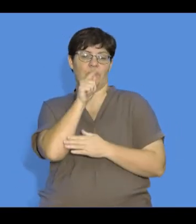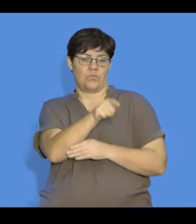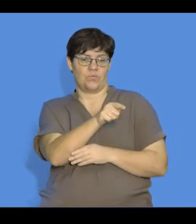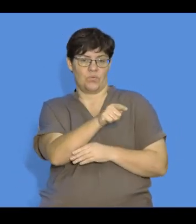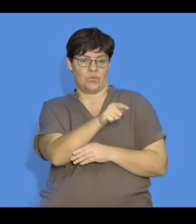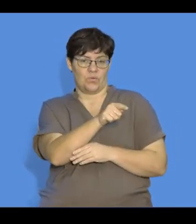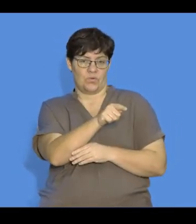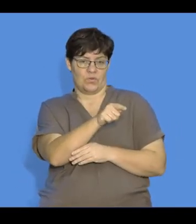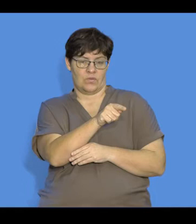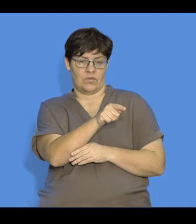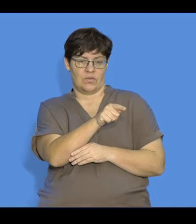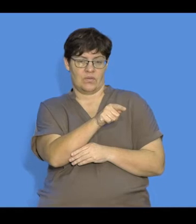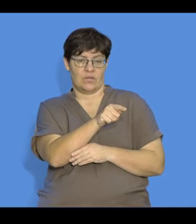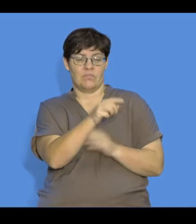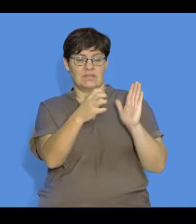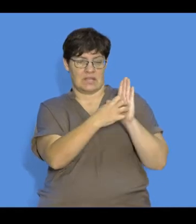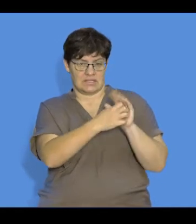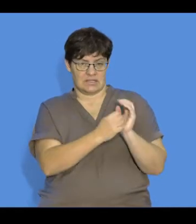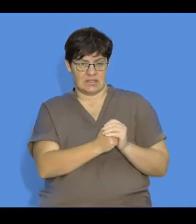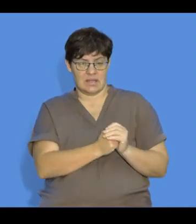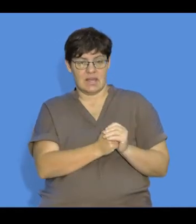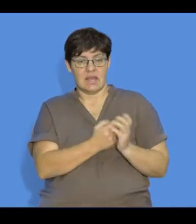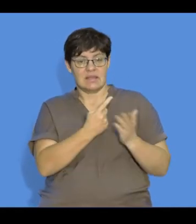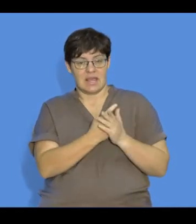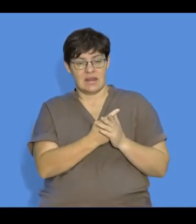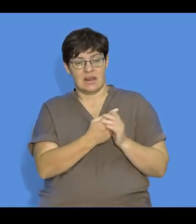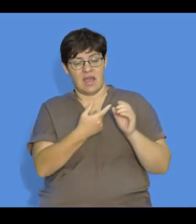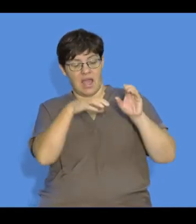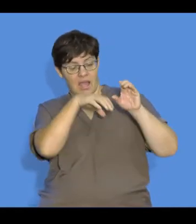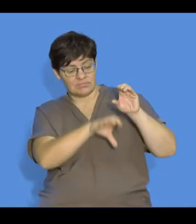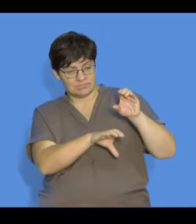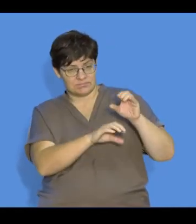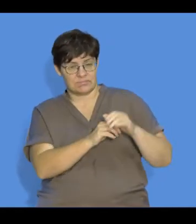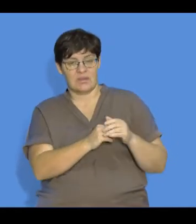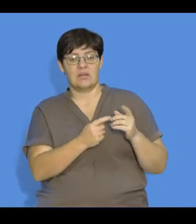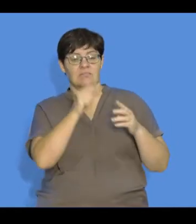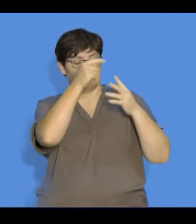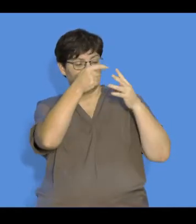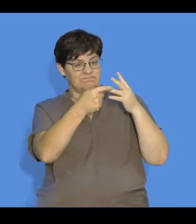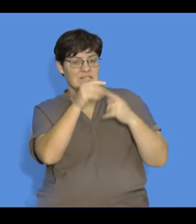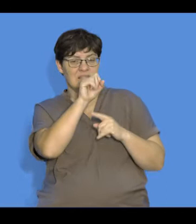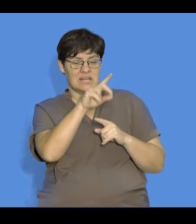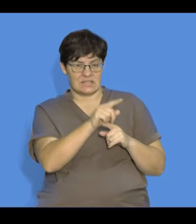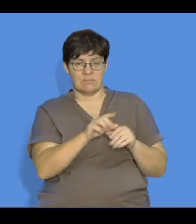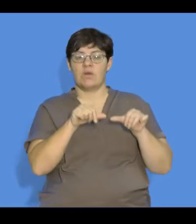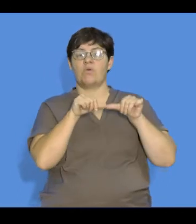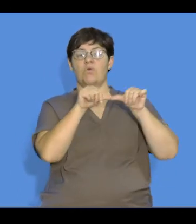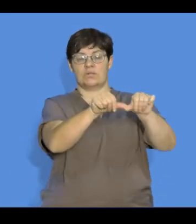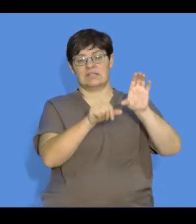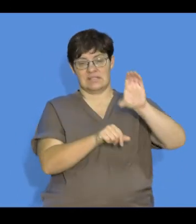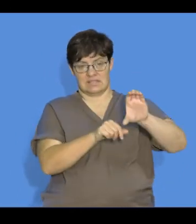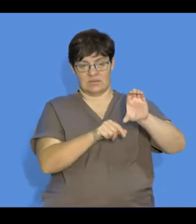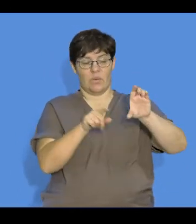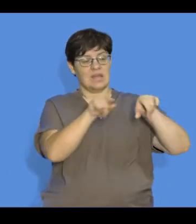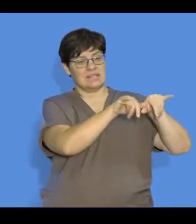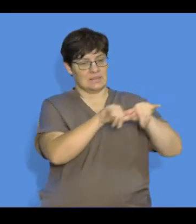through that portion of the circuit. And then the current in all these series components is actually constant or